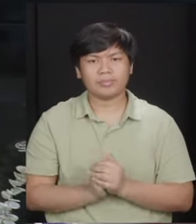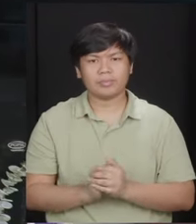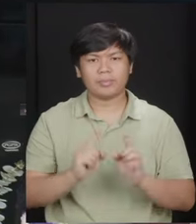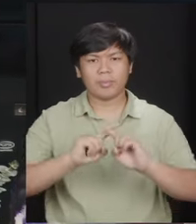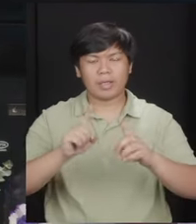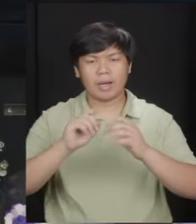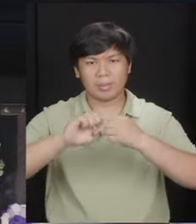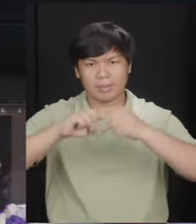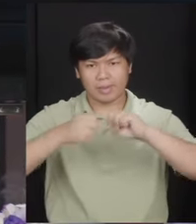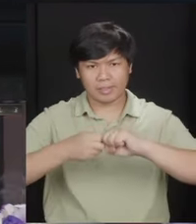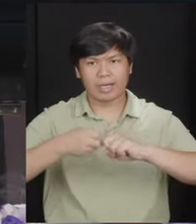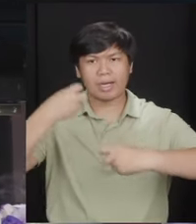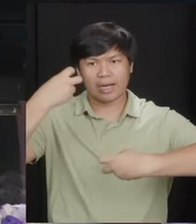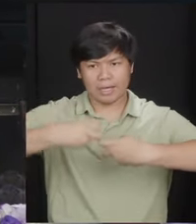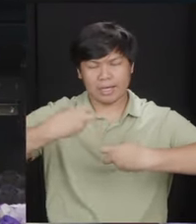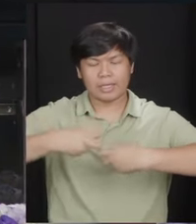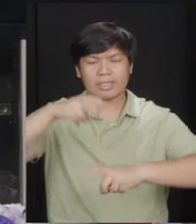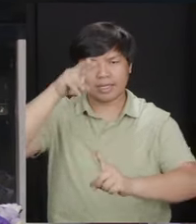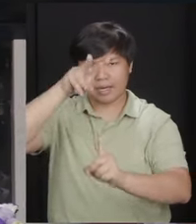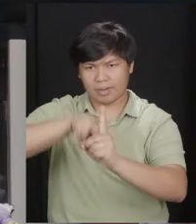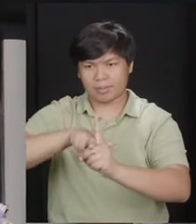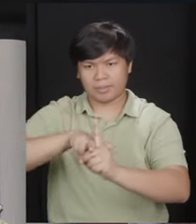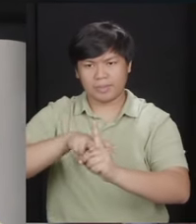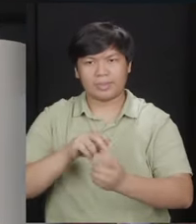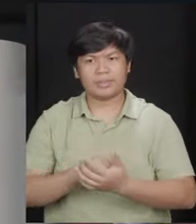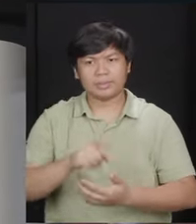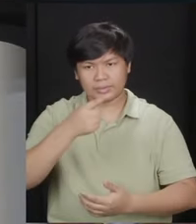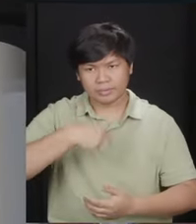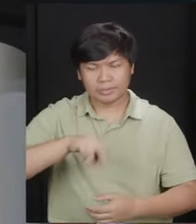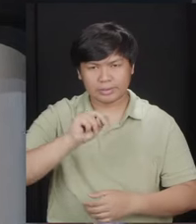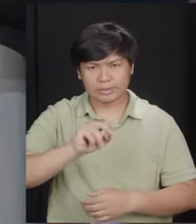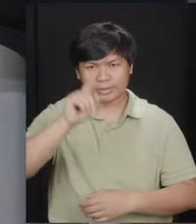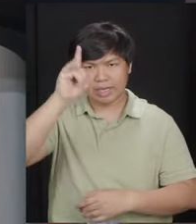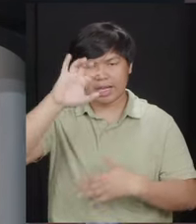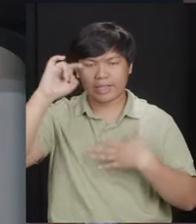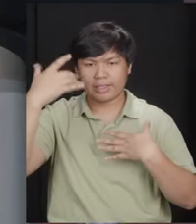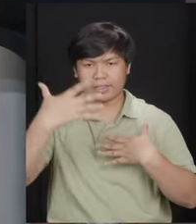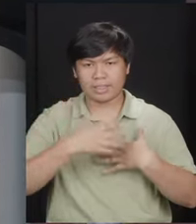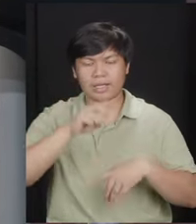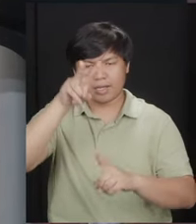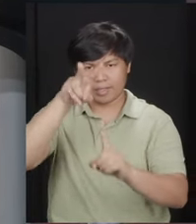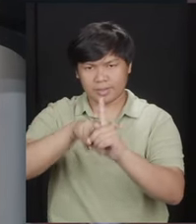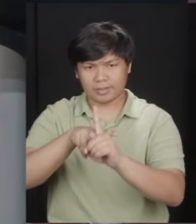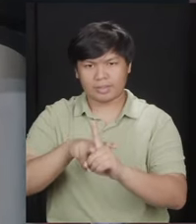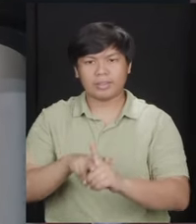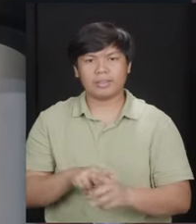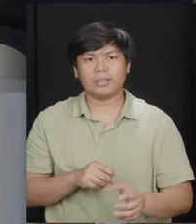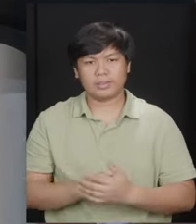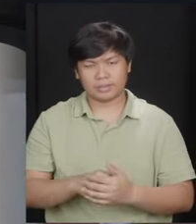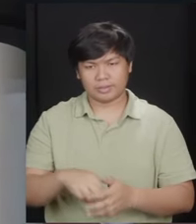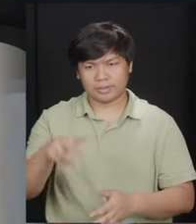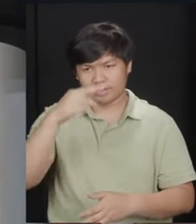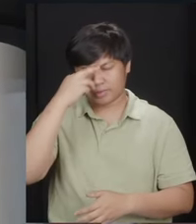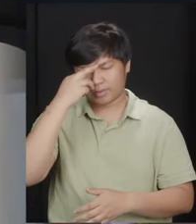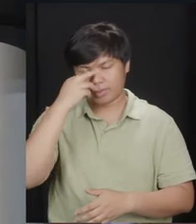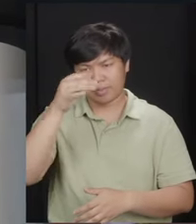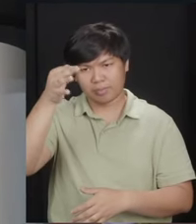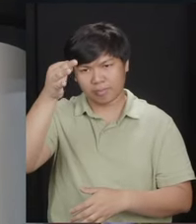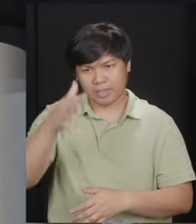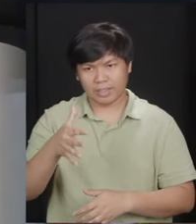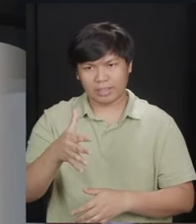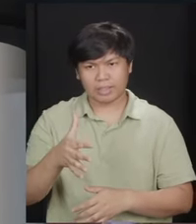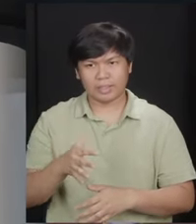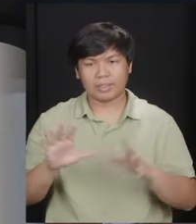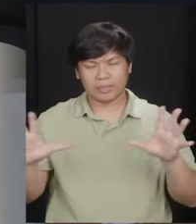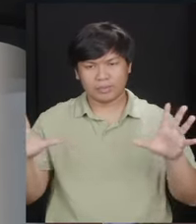problem here, it's really hard to apply. We need the grace of God to apply this. And I was reminded of a pastor who was